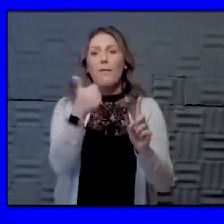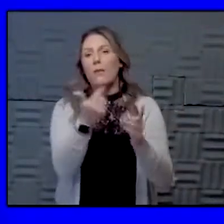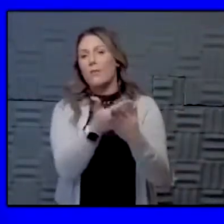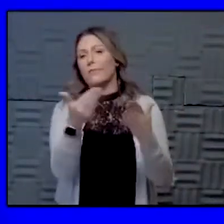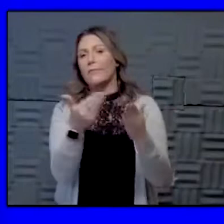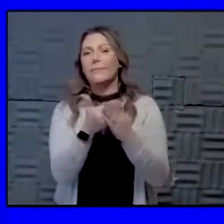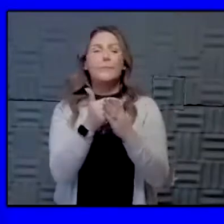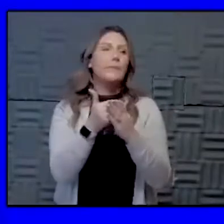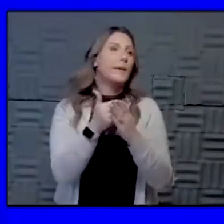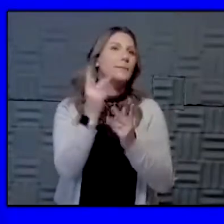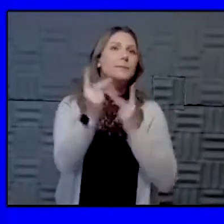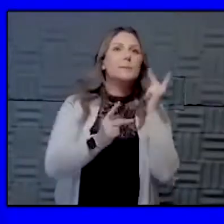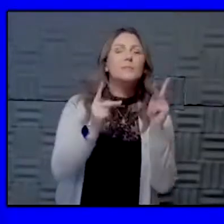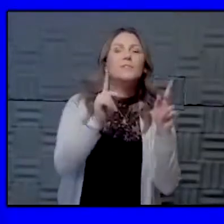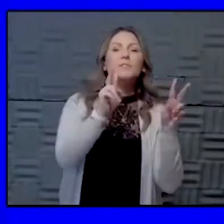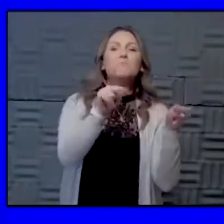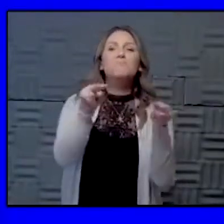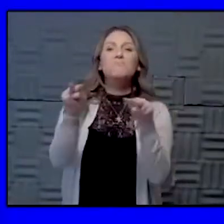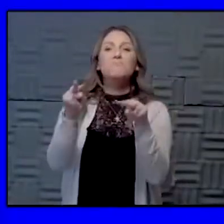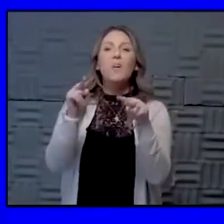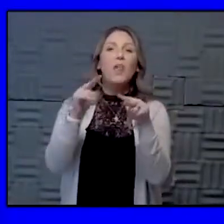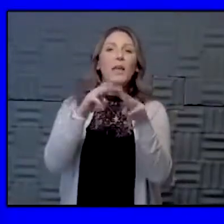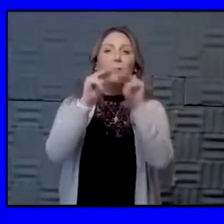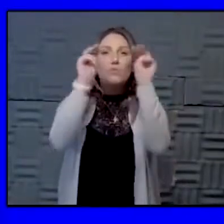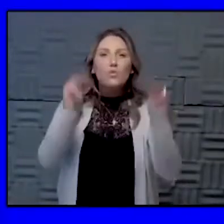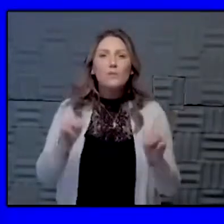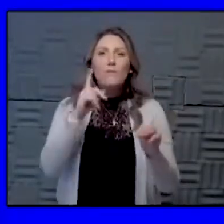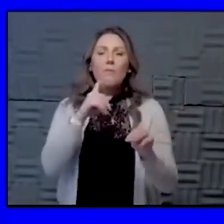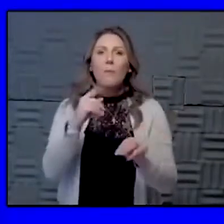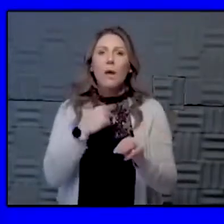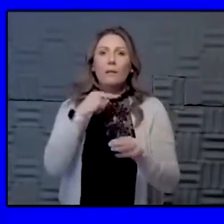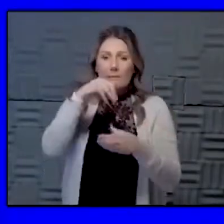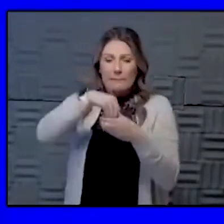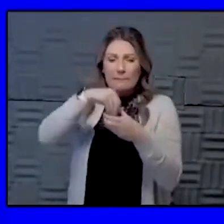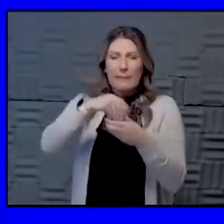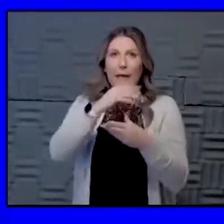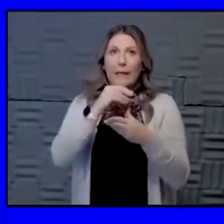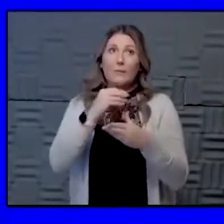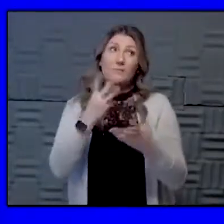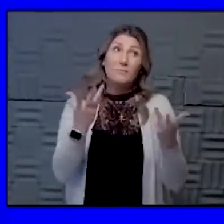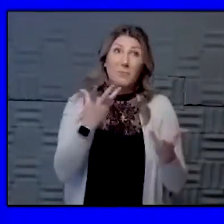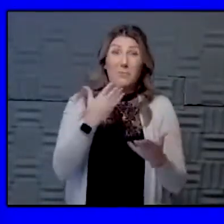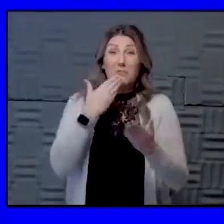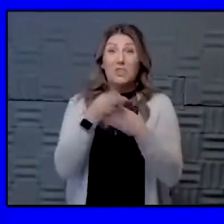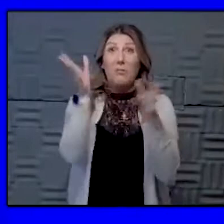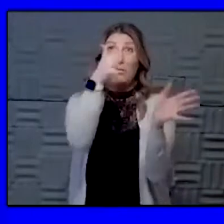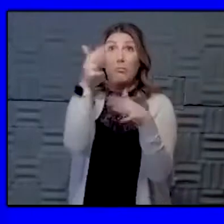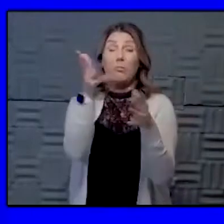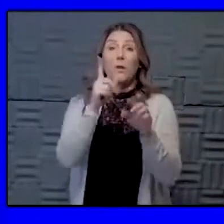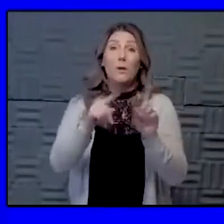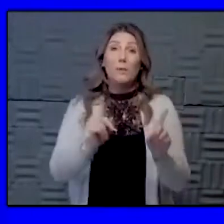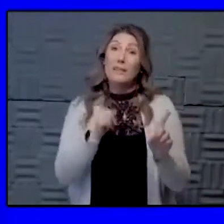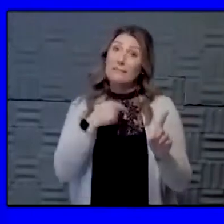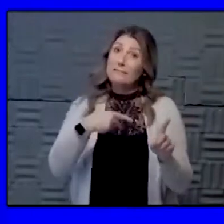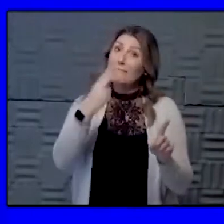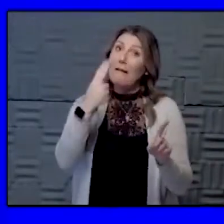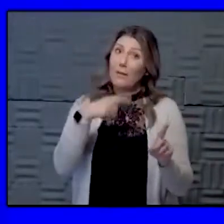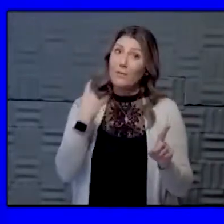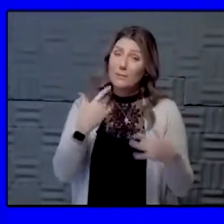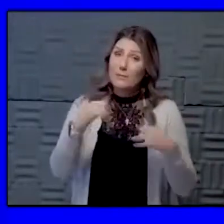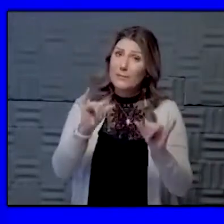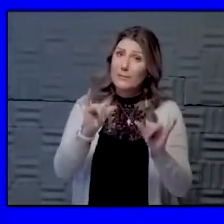visiting museums and stuff where you're stuck indoors, and although there still may be good ventilation, that's still going to be a little bit more riskier. So I would, in those